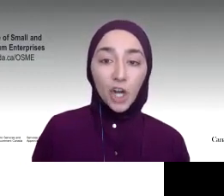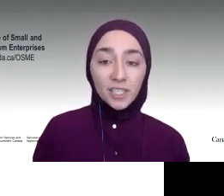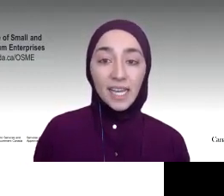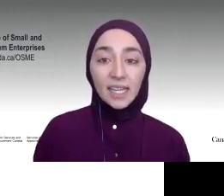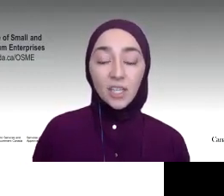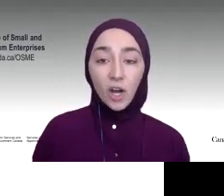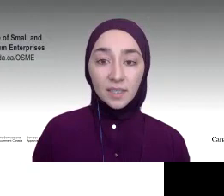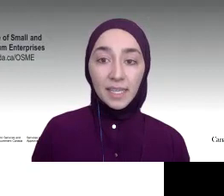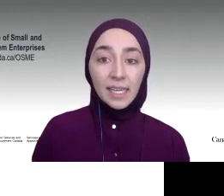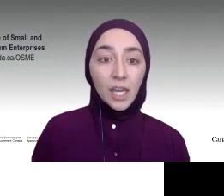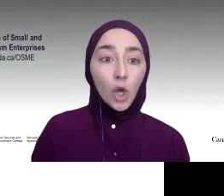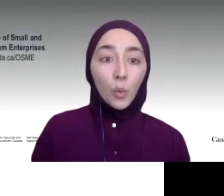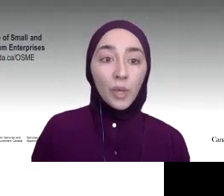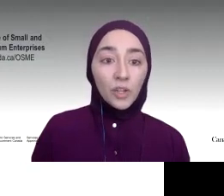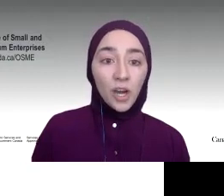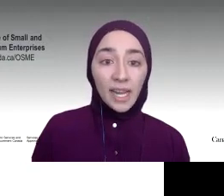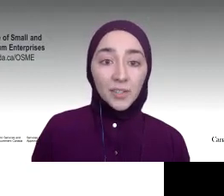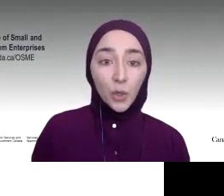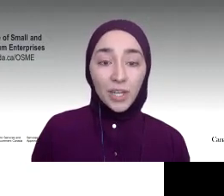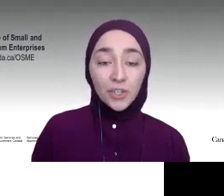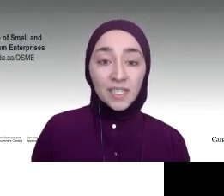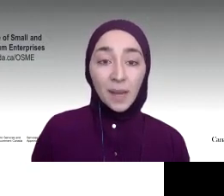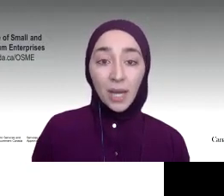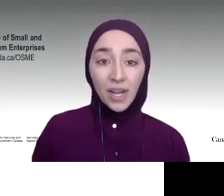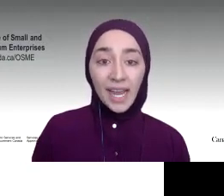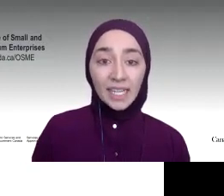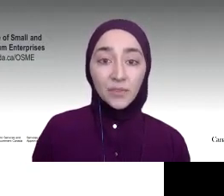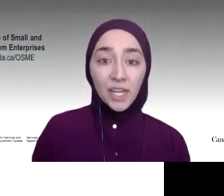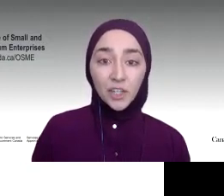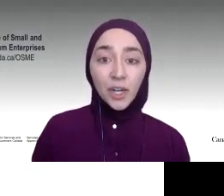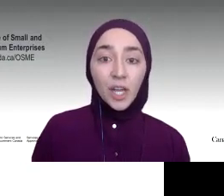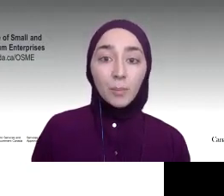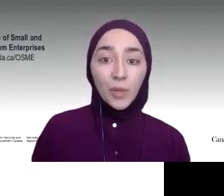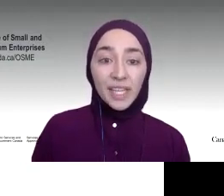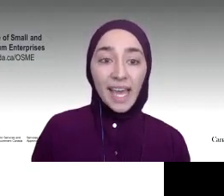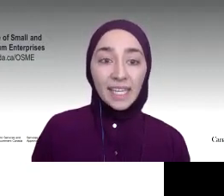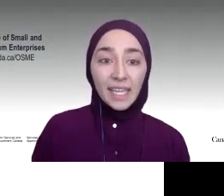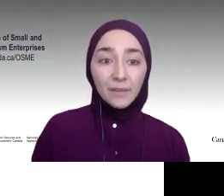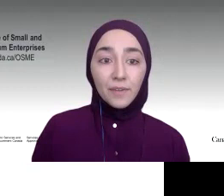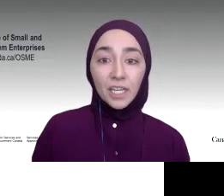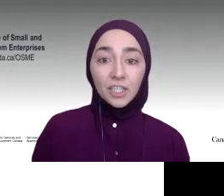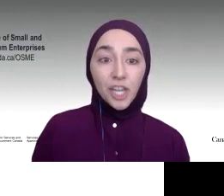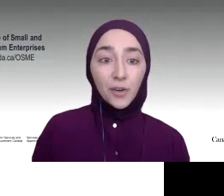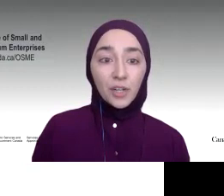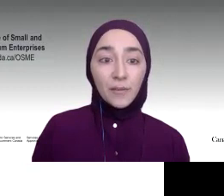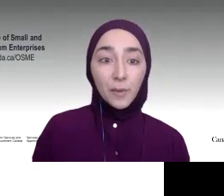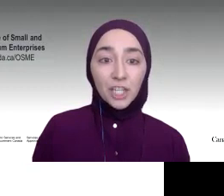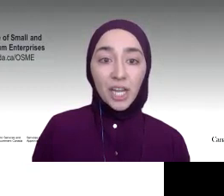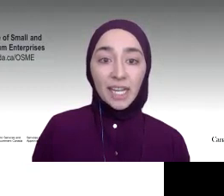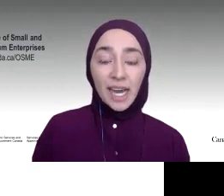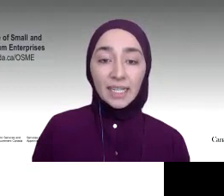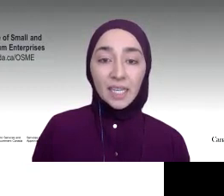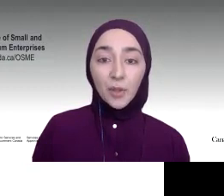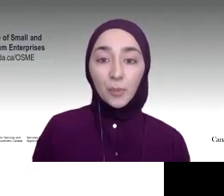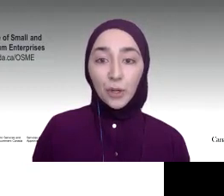free to contact OSME. We will not answer questions about an active tender, but we can give general information